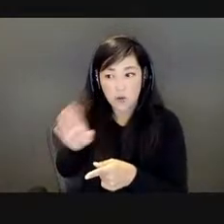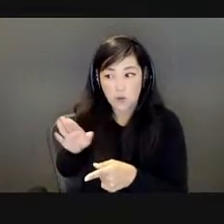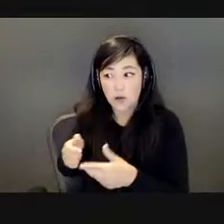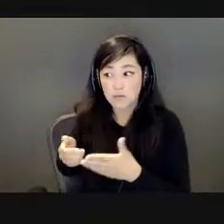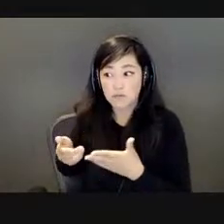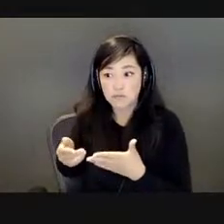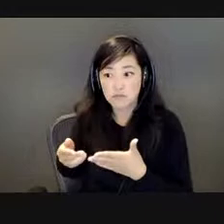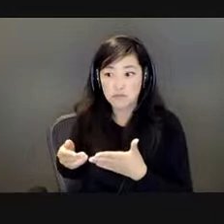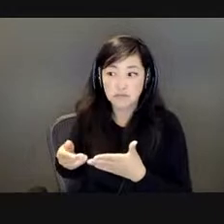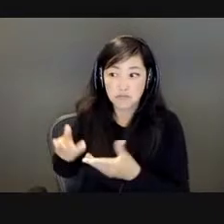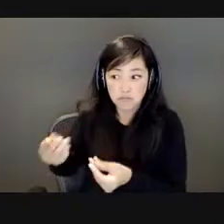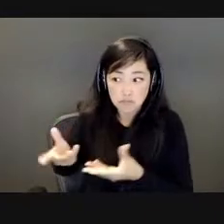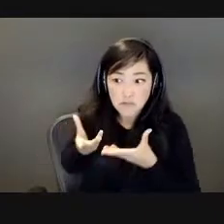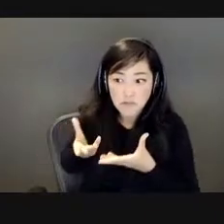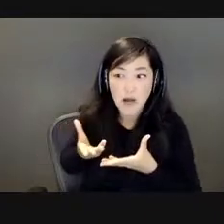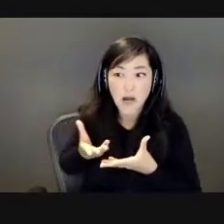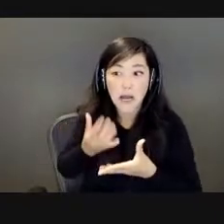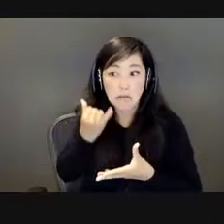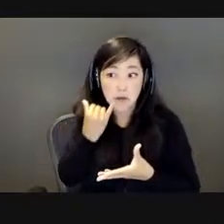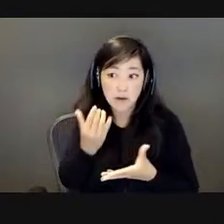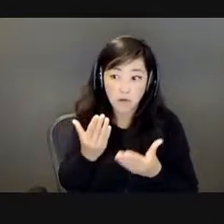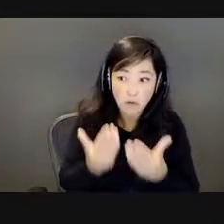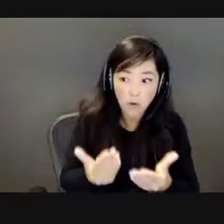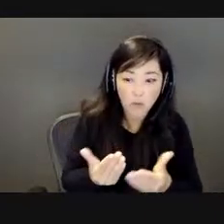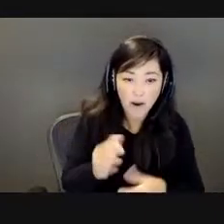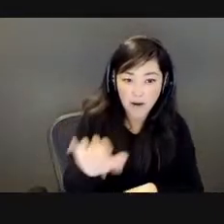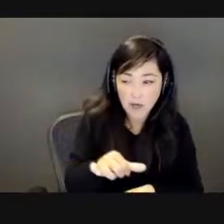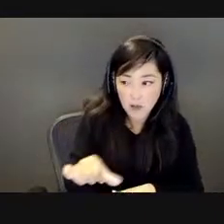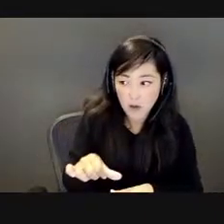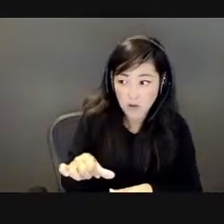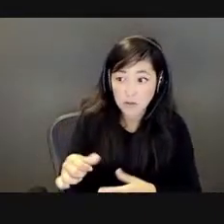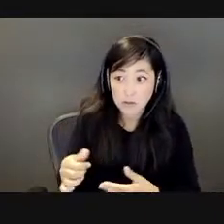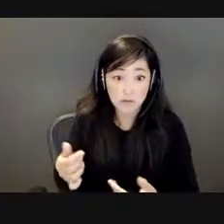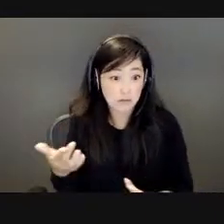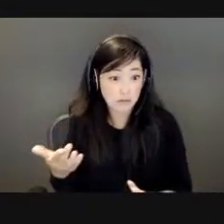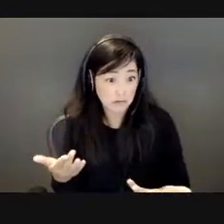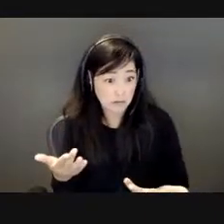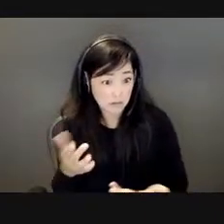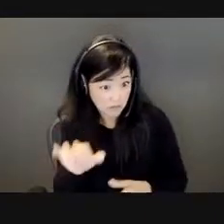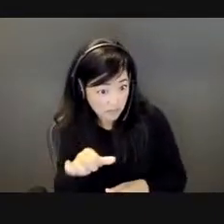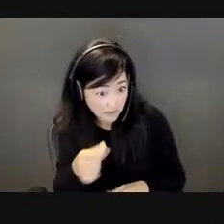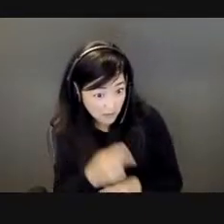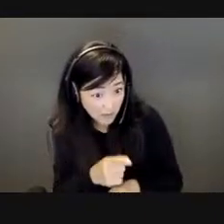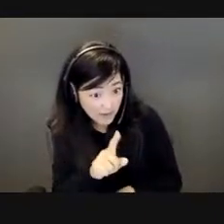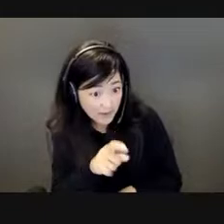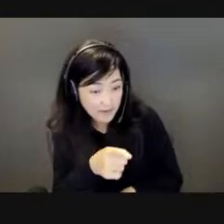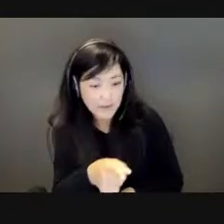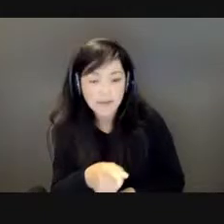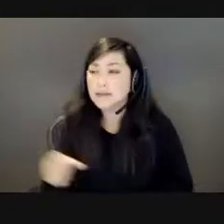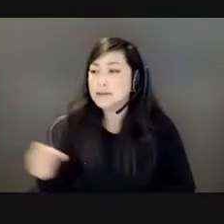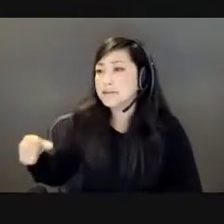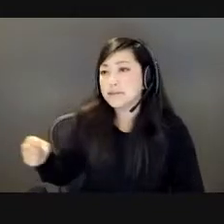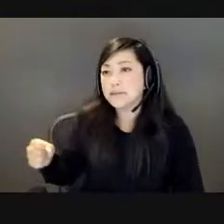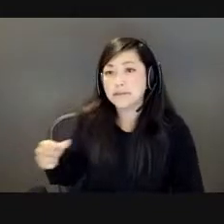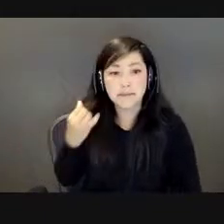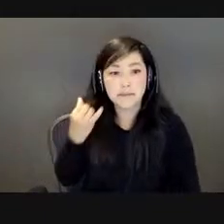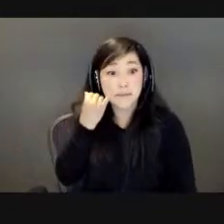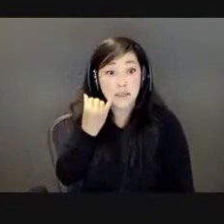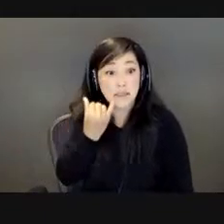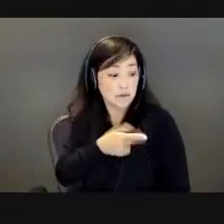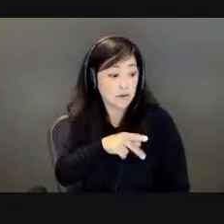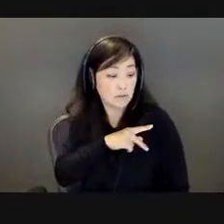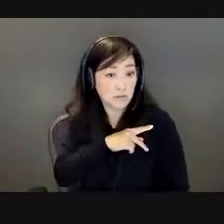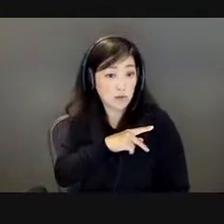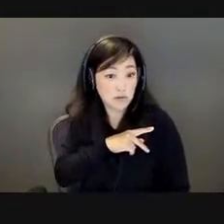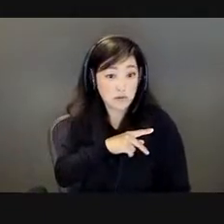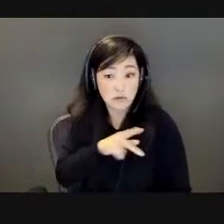Is that a fair assumption to make based on what you just said? Yeah, I mean, there's always difference too, whether it is personal travel or whether it